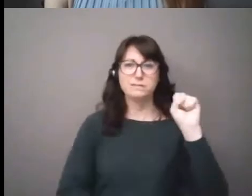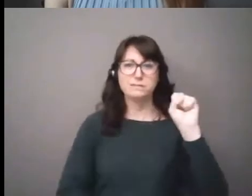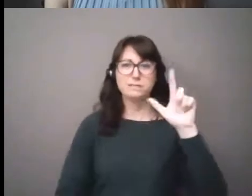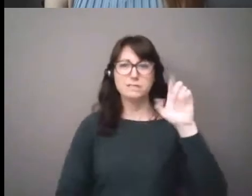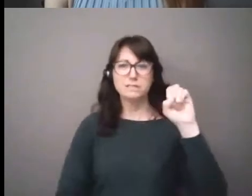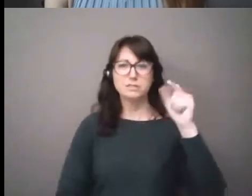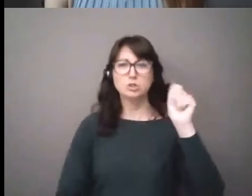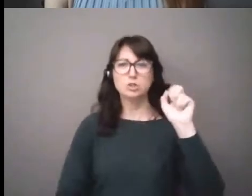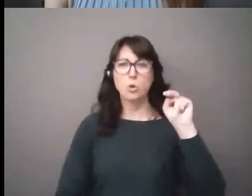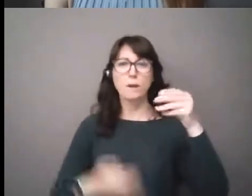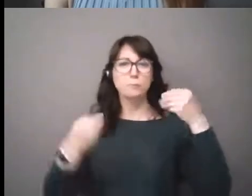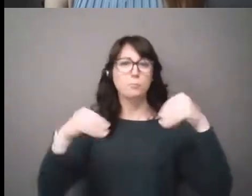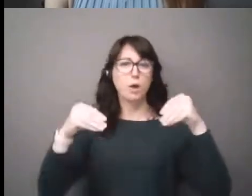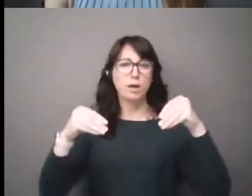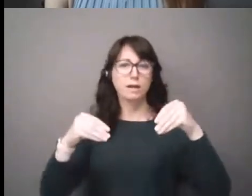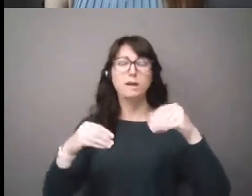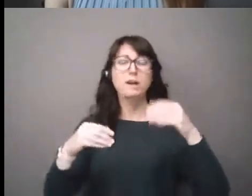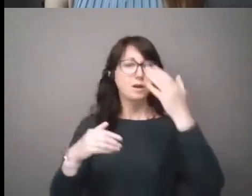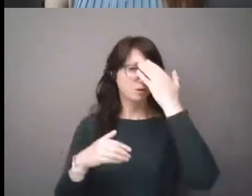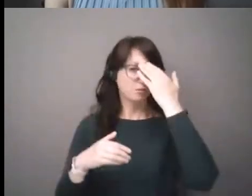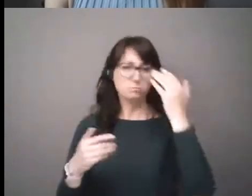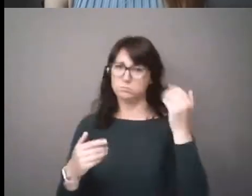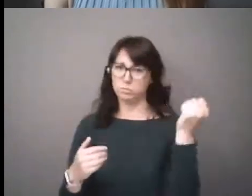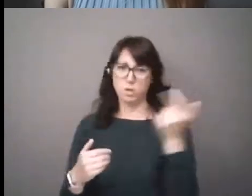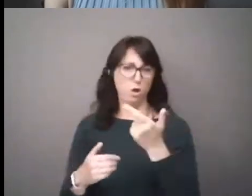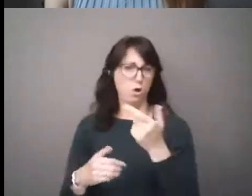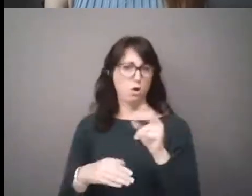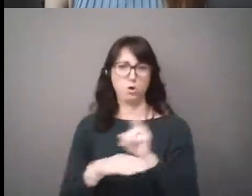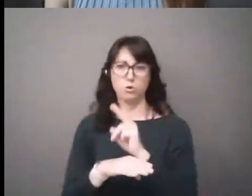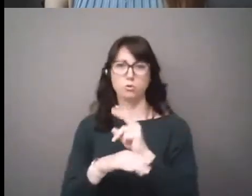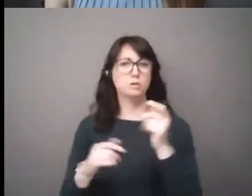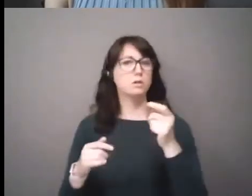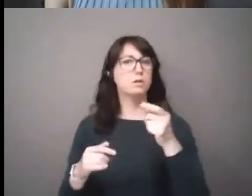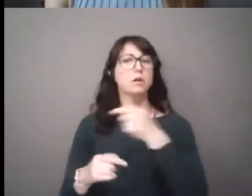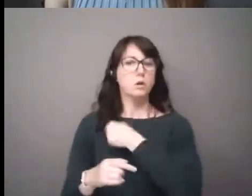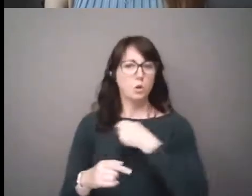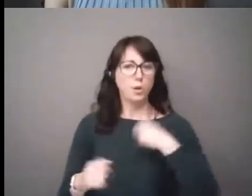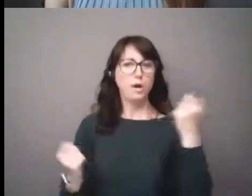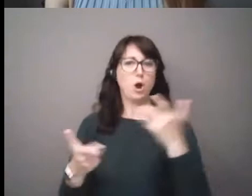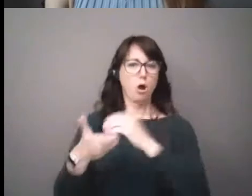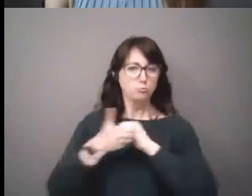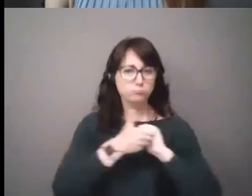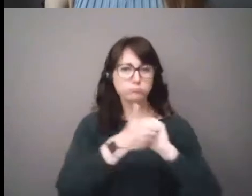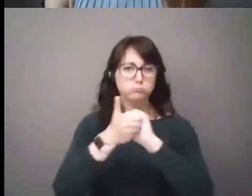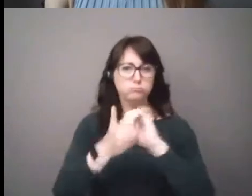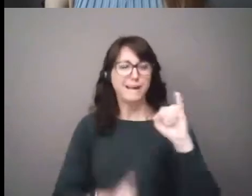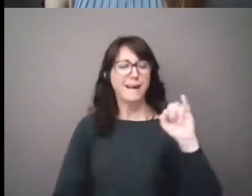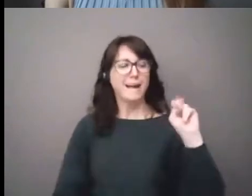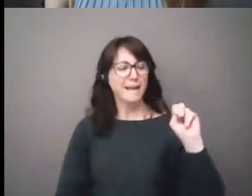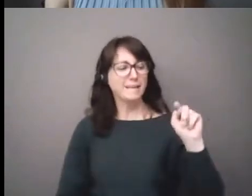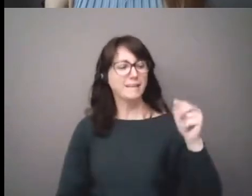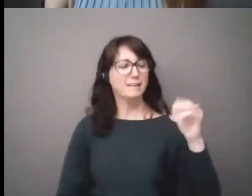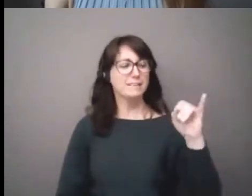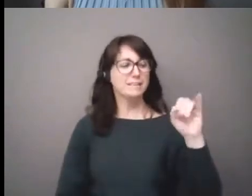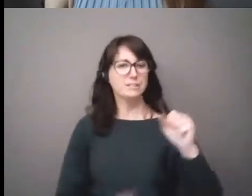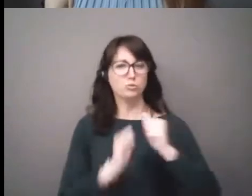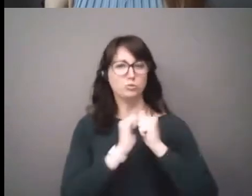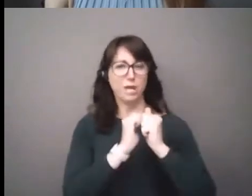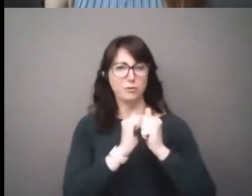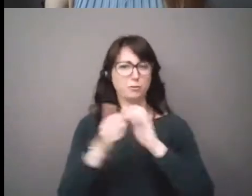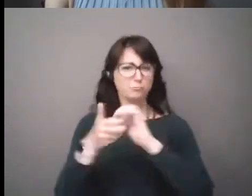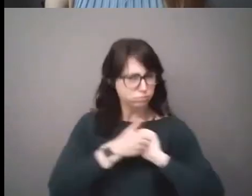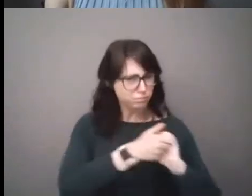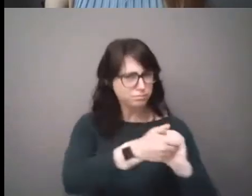using the slogan, all of us are using it, we're all in this together. And I think as Canadians, we really believe this. But I